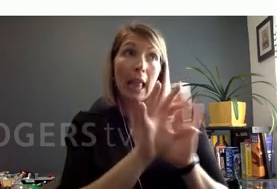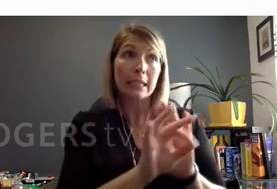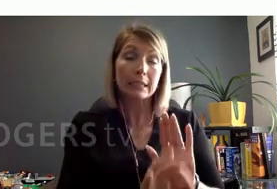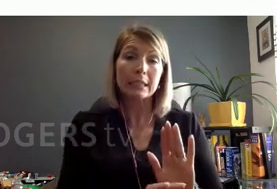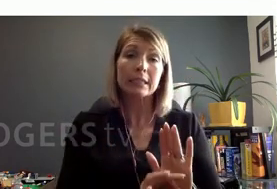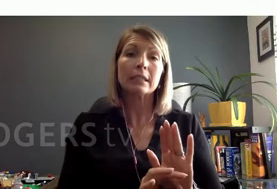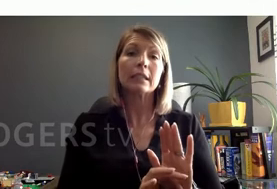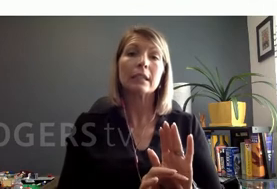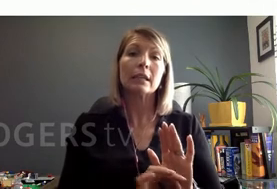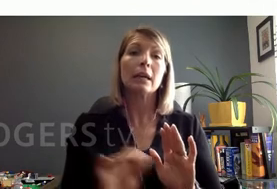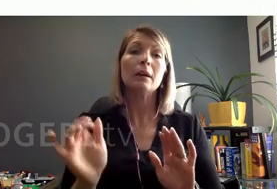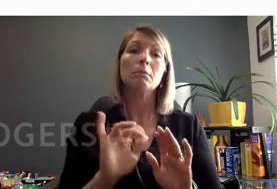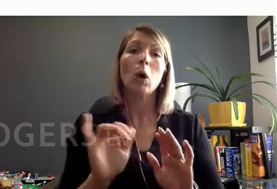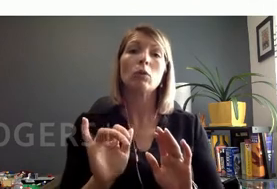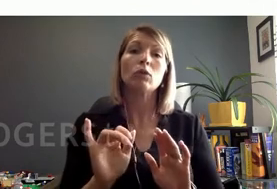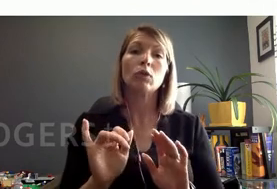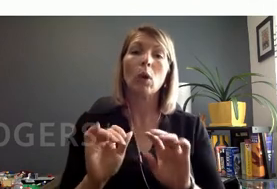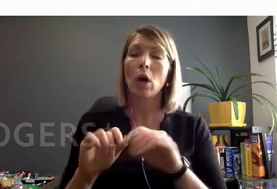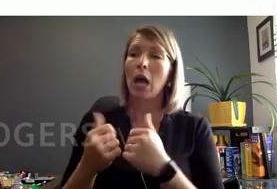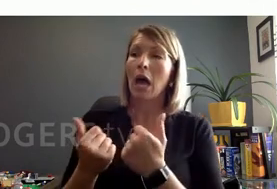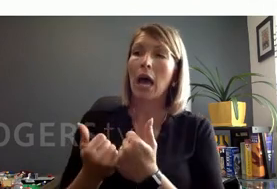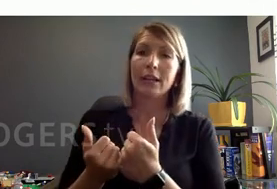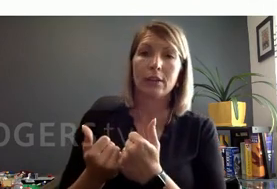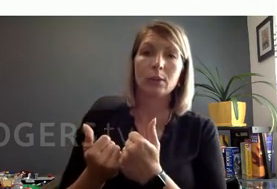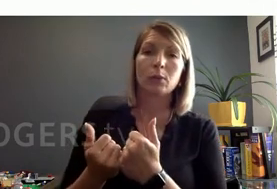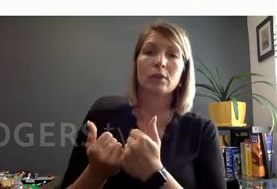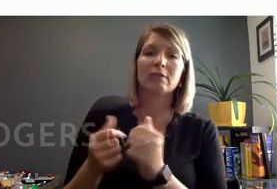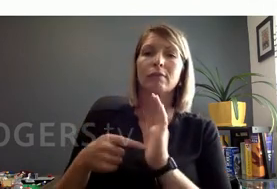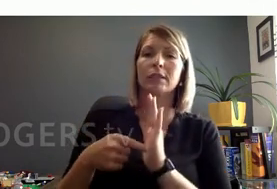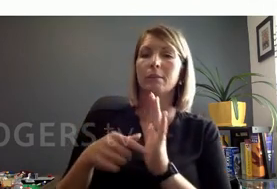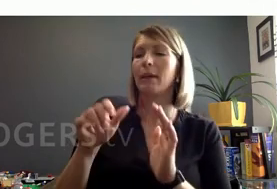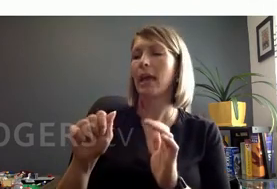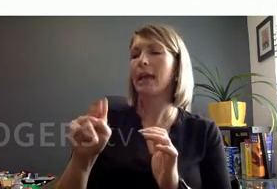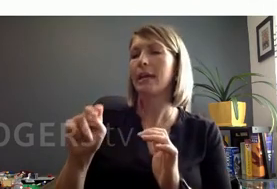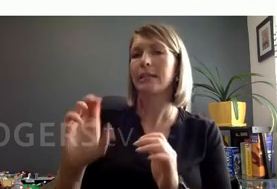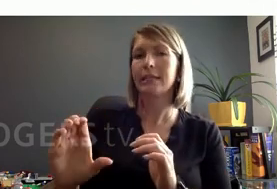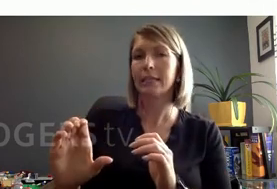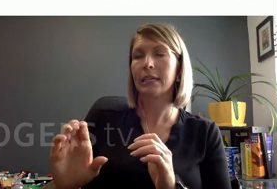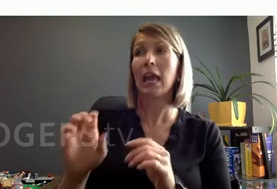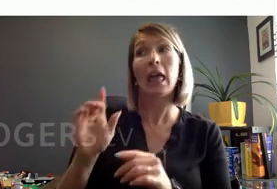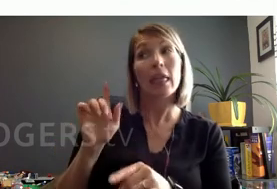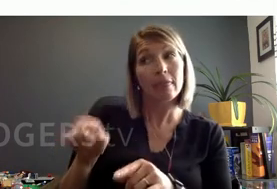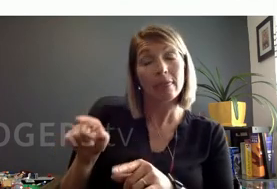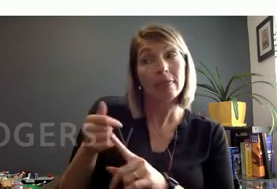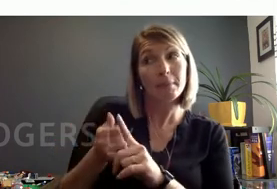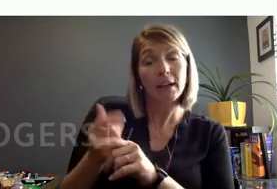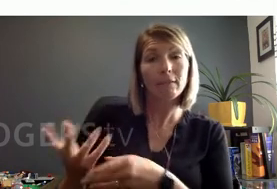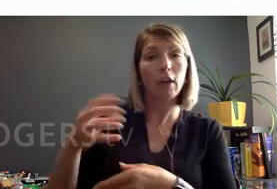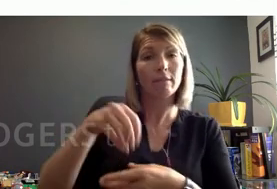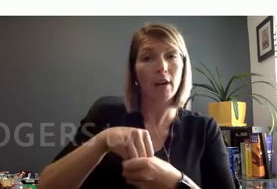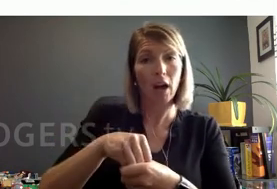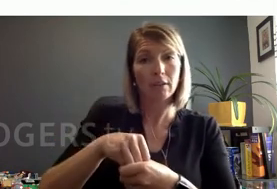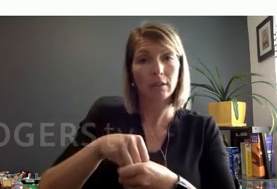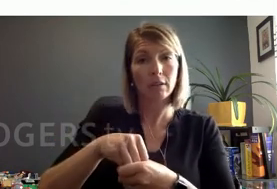the settlement agency like ANC play very key role for the early settlement integration, but also employers now come